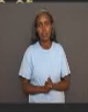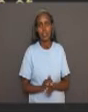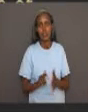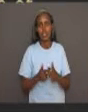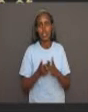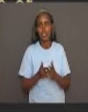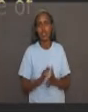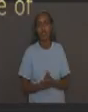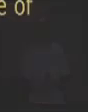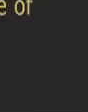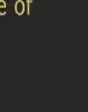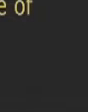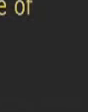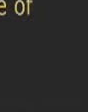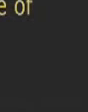Begin.